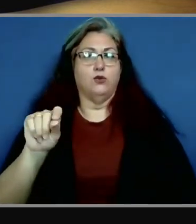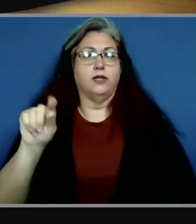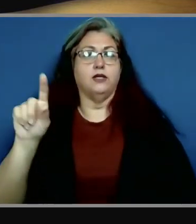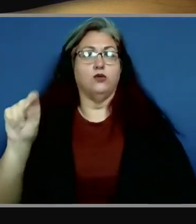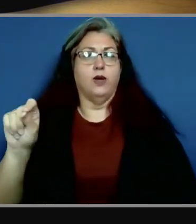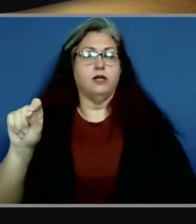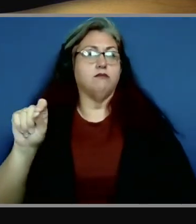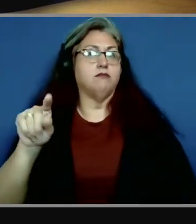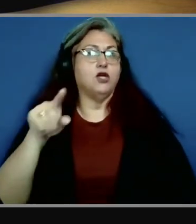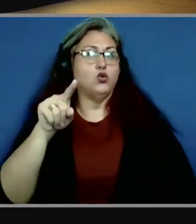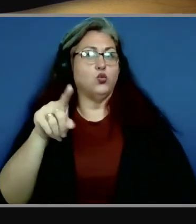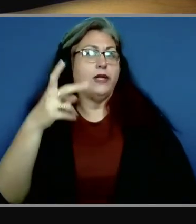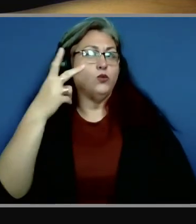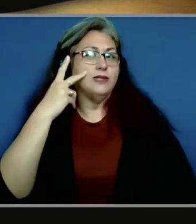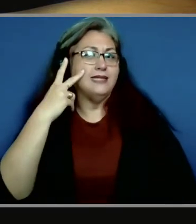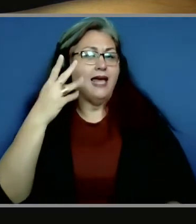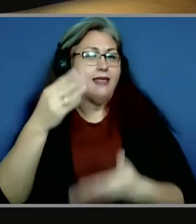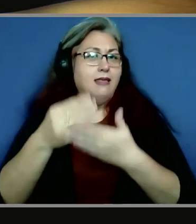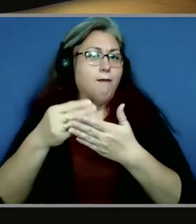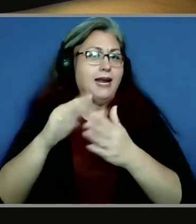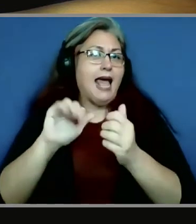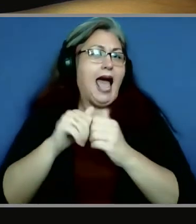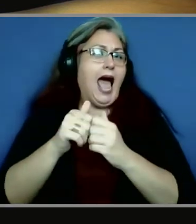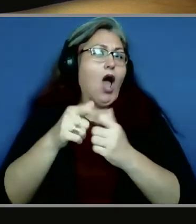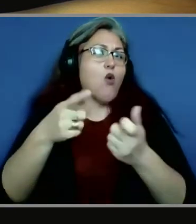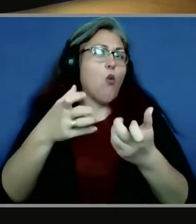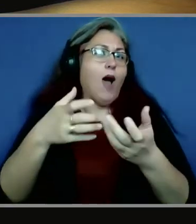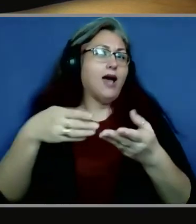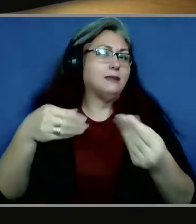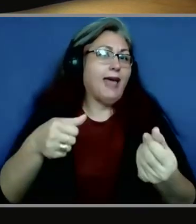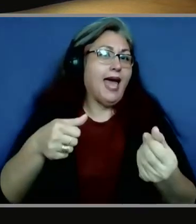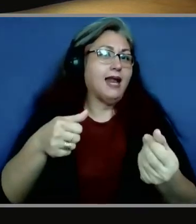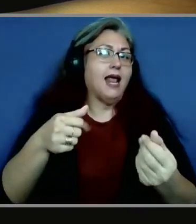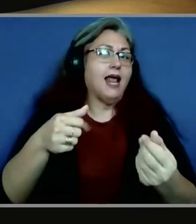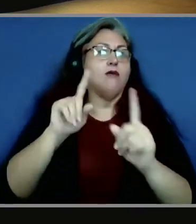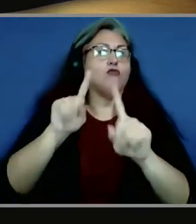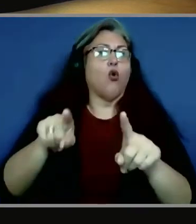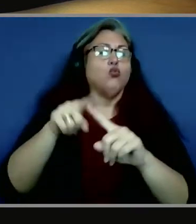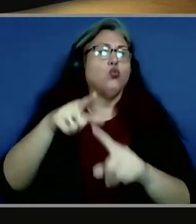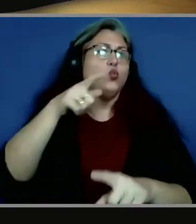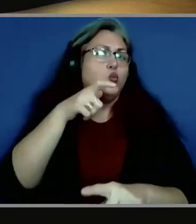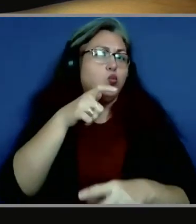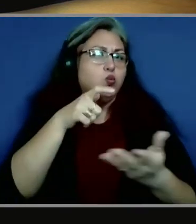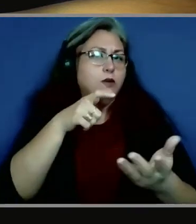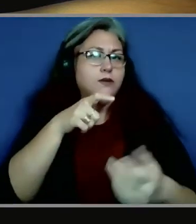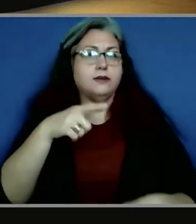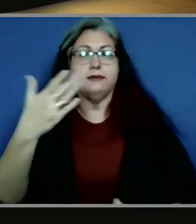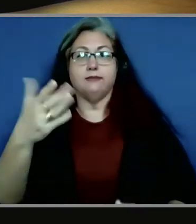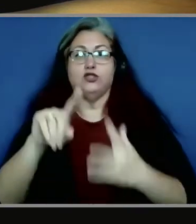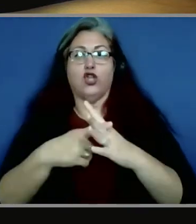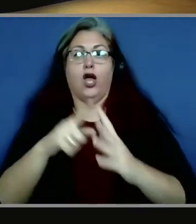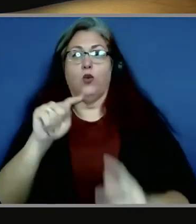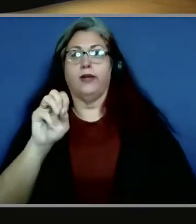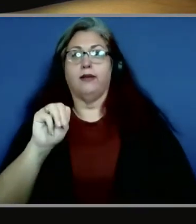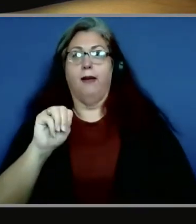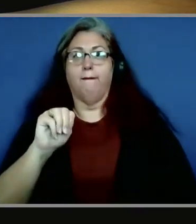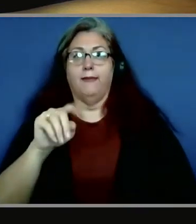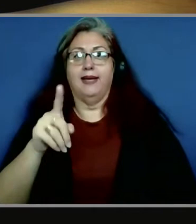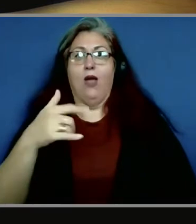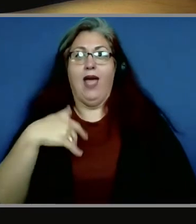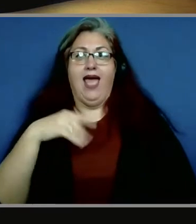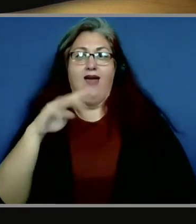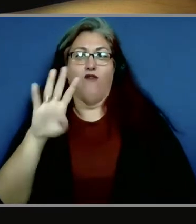How would you like to see that money spent and on who? Let's start with Tom Cook. You have